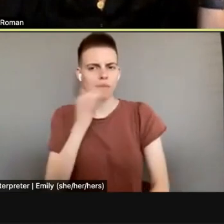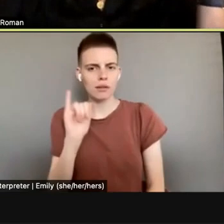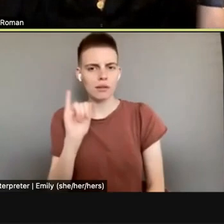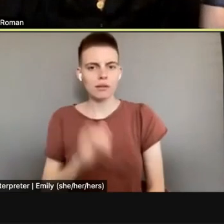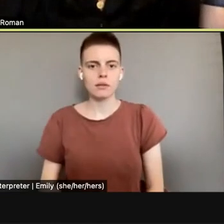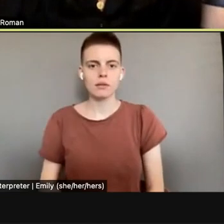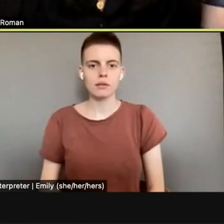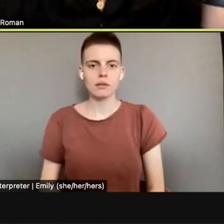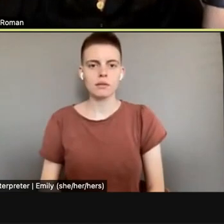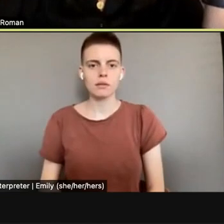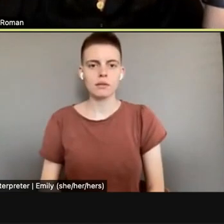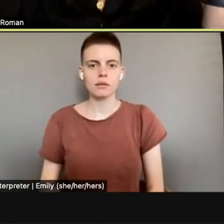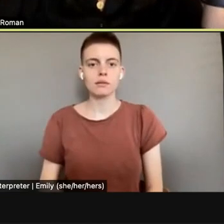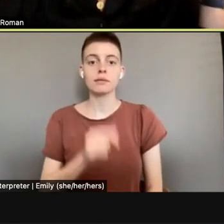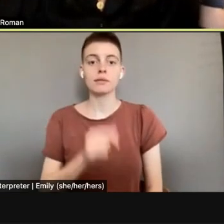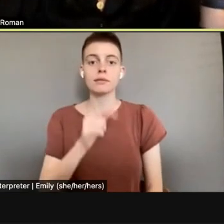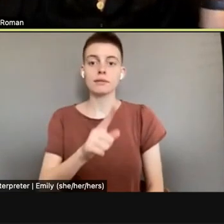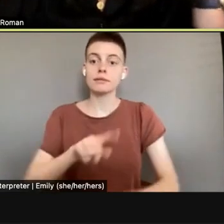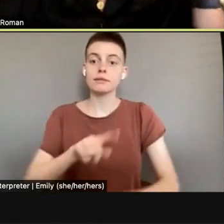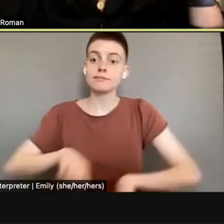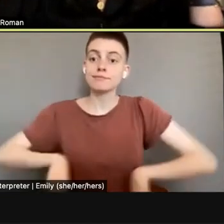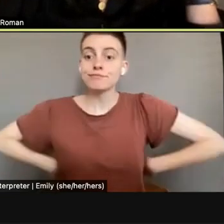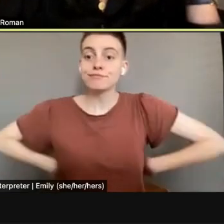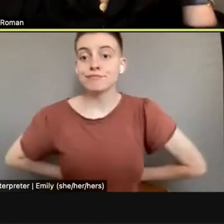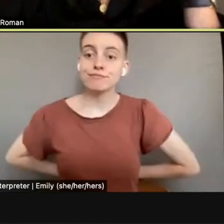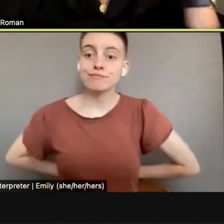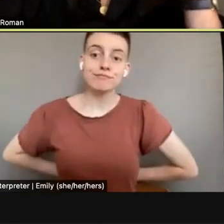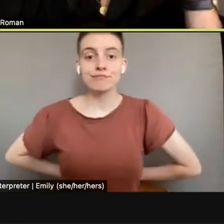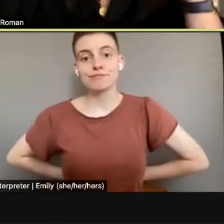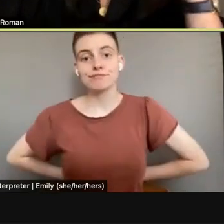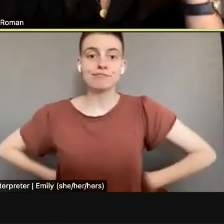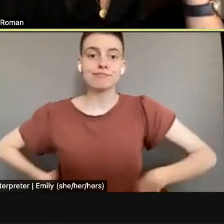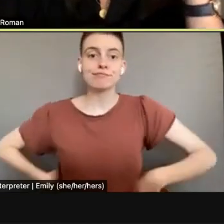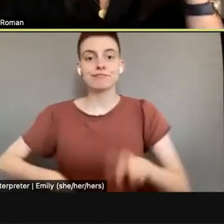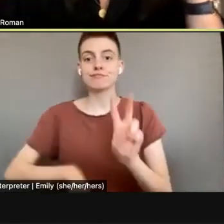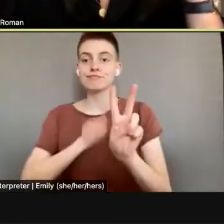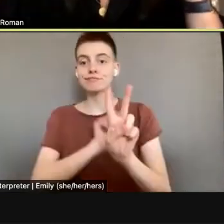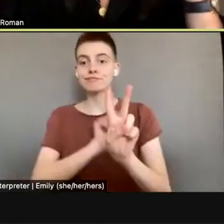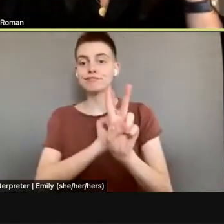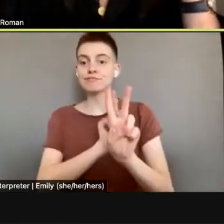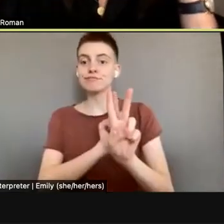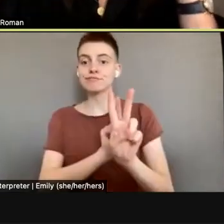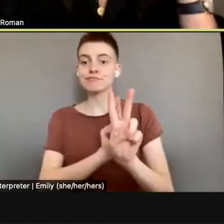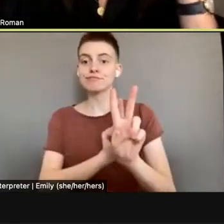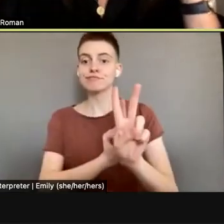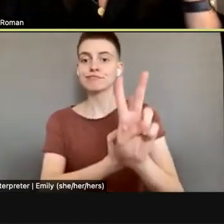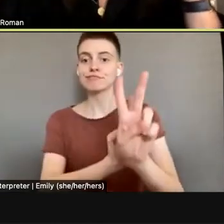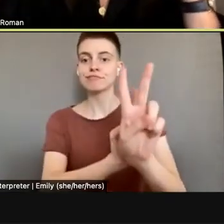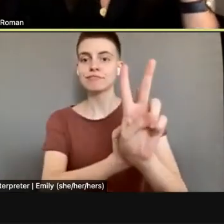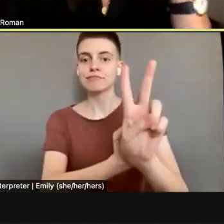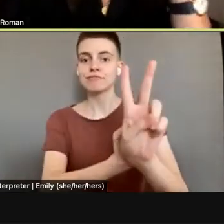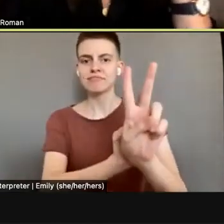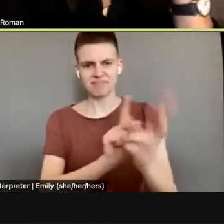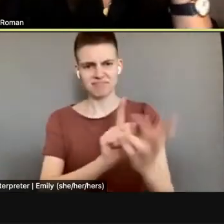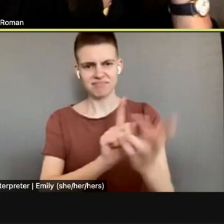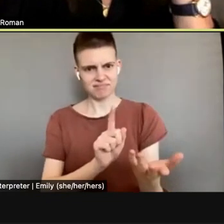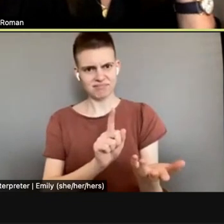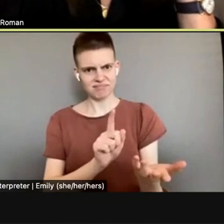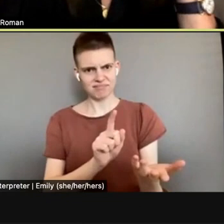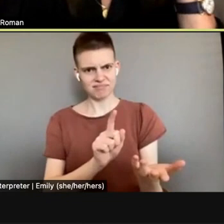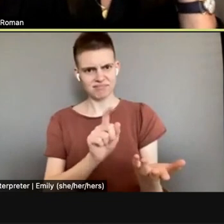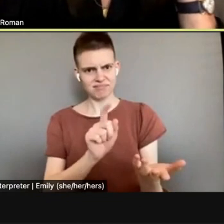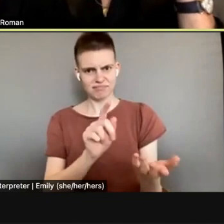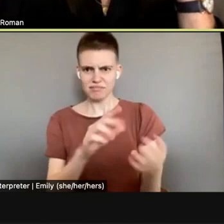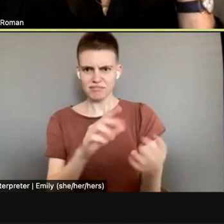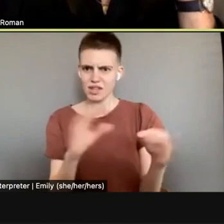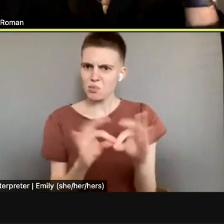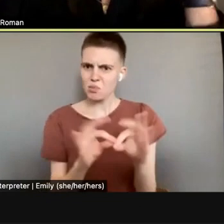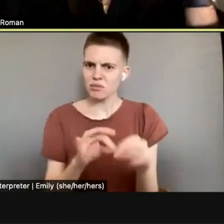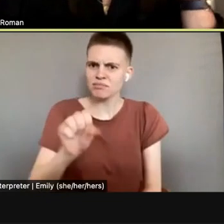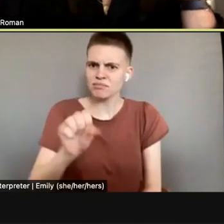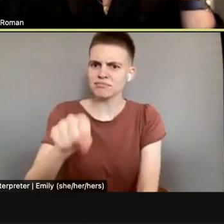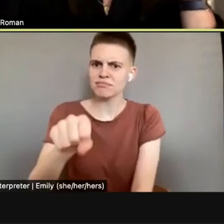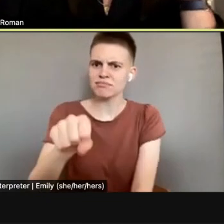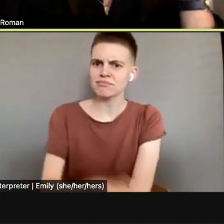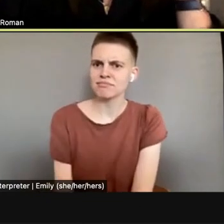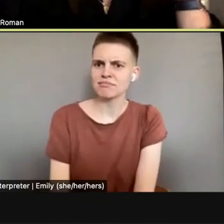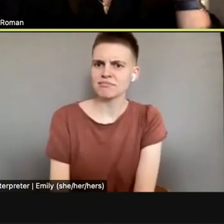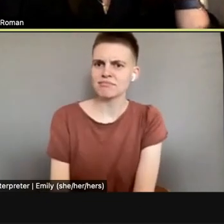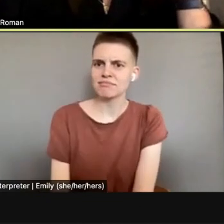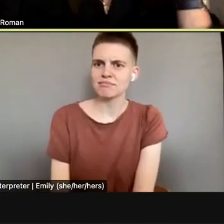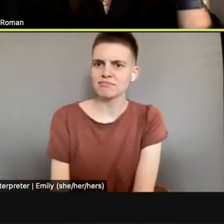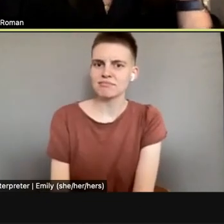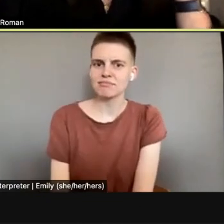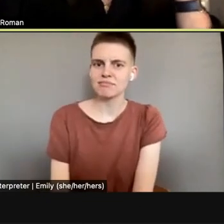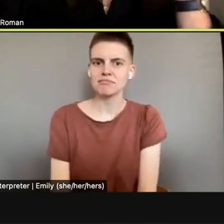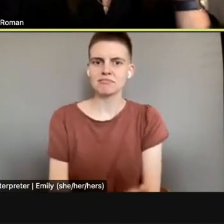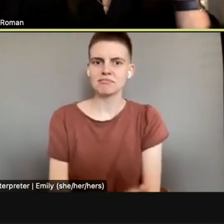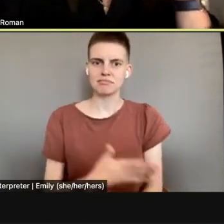to clasp his hands behind his back and walk behind these guys? Yeah, actually, I think it does. Because what it's doing is it's